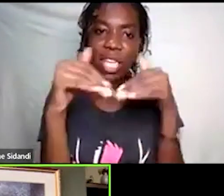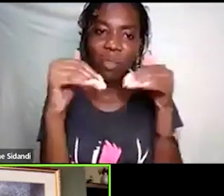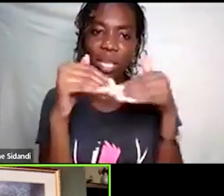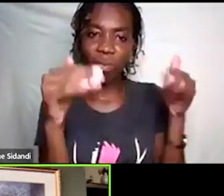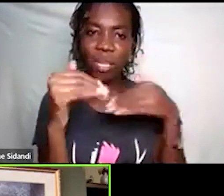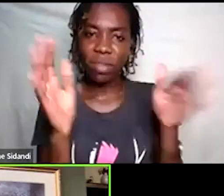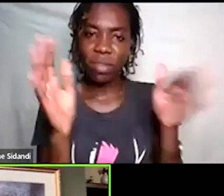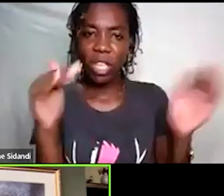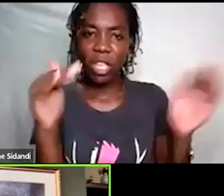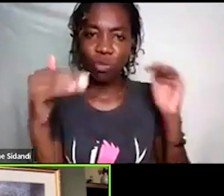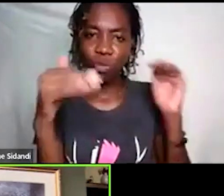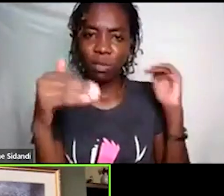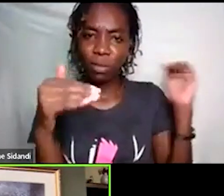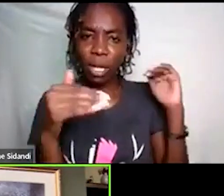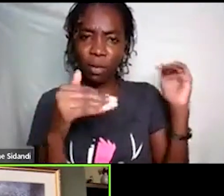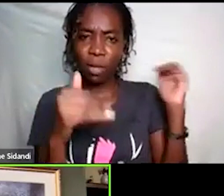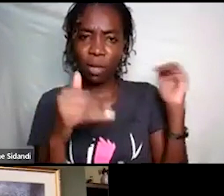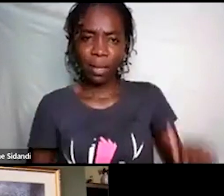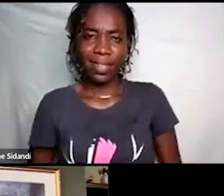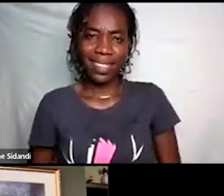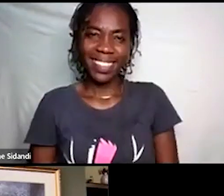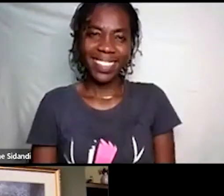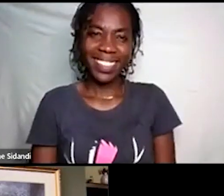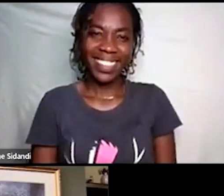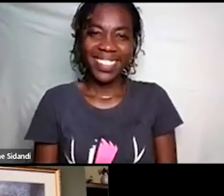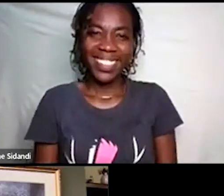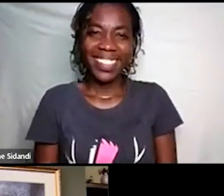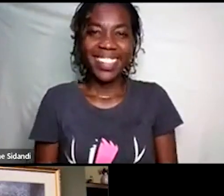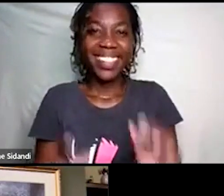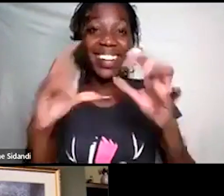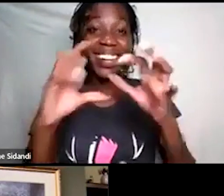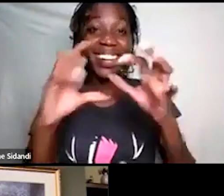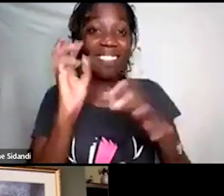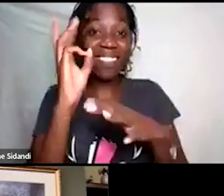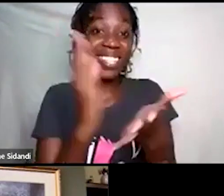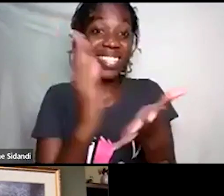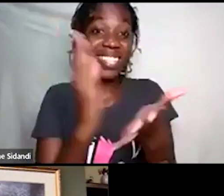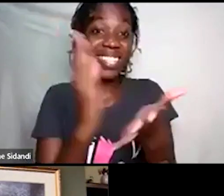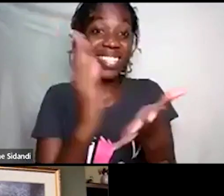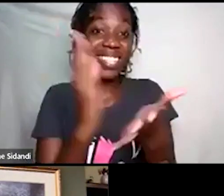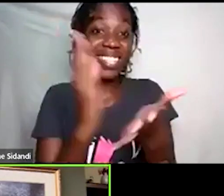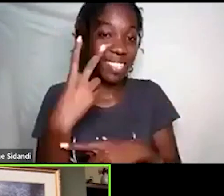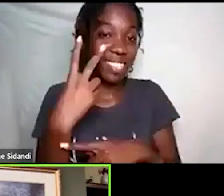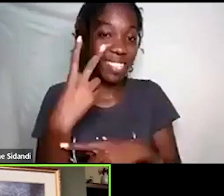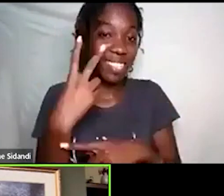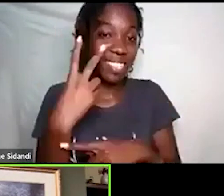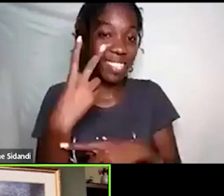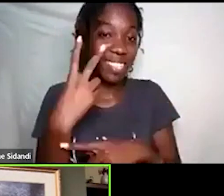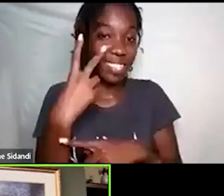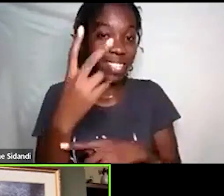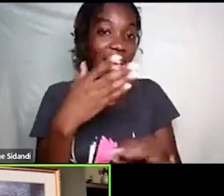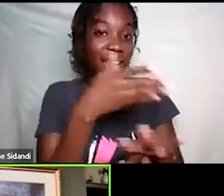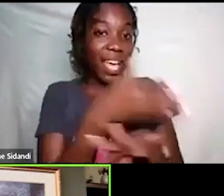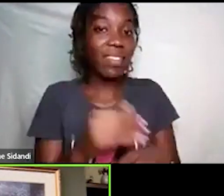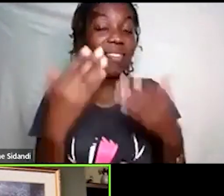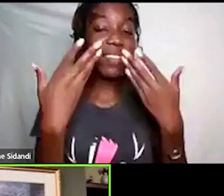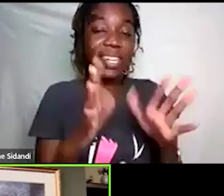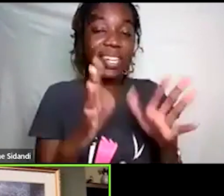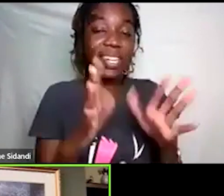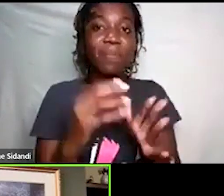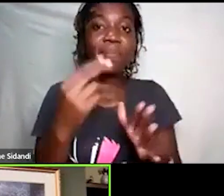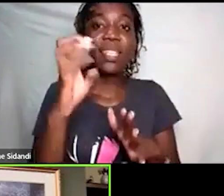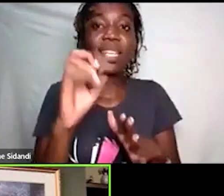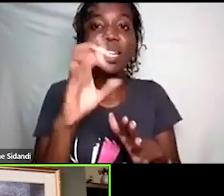will follow. The link will be shared and you guys can click on it after we are done. Helen has shared to the host